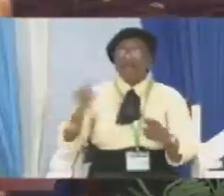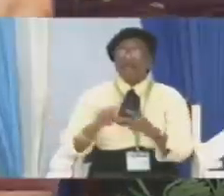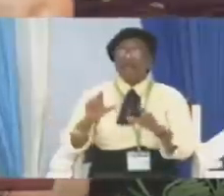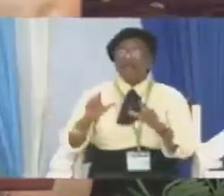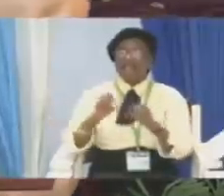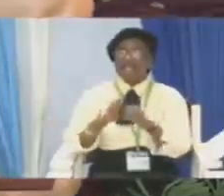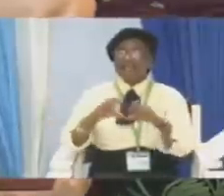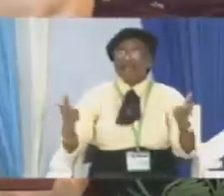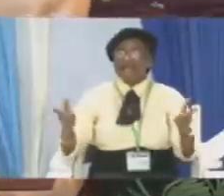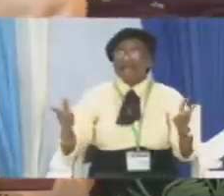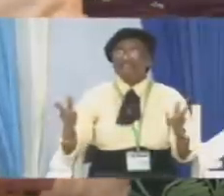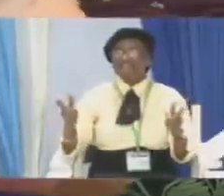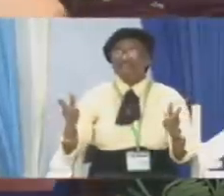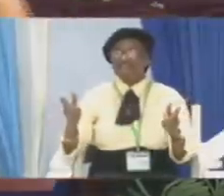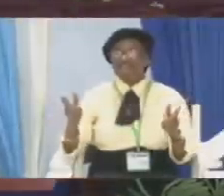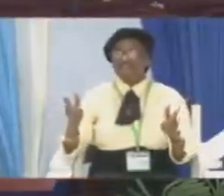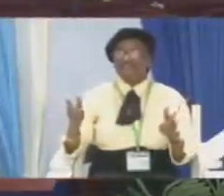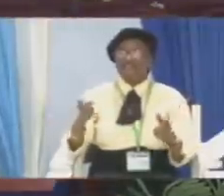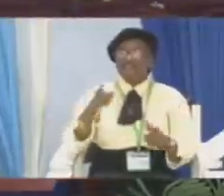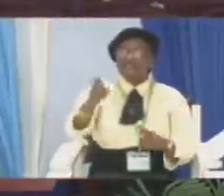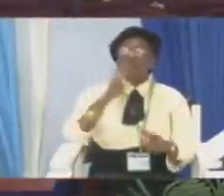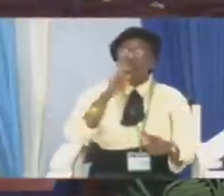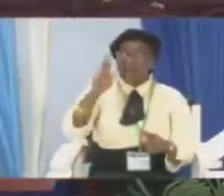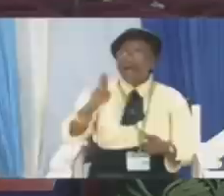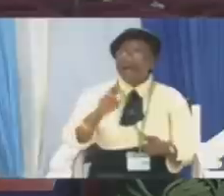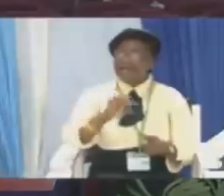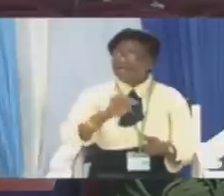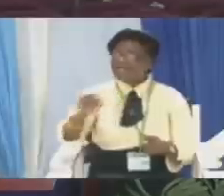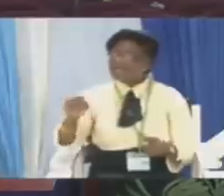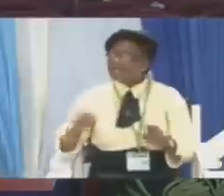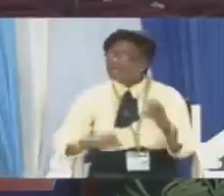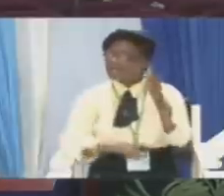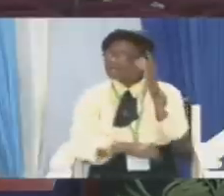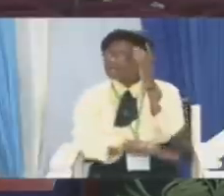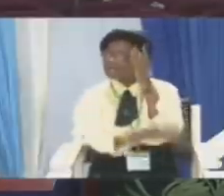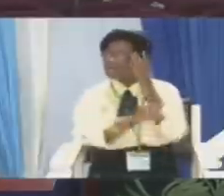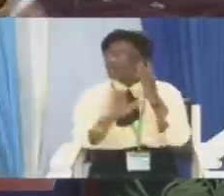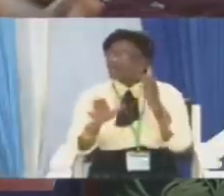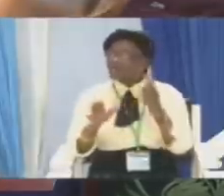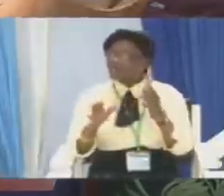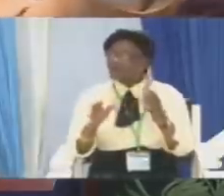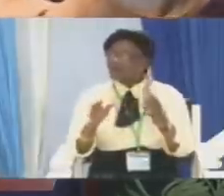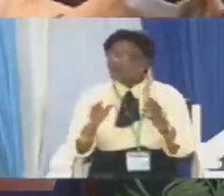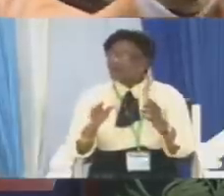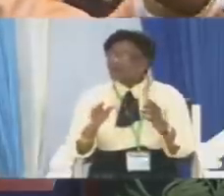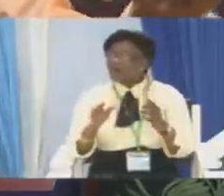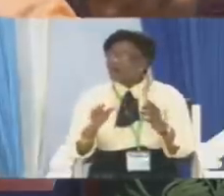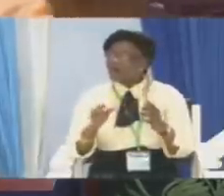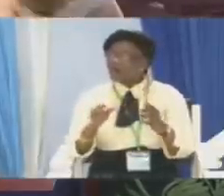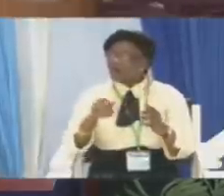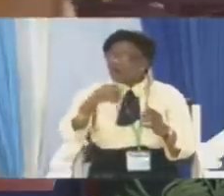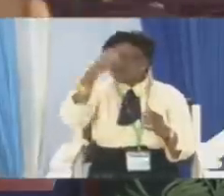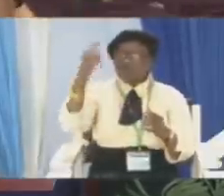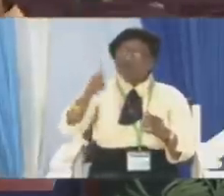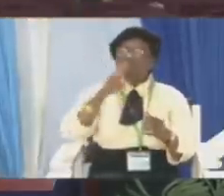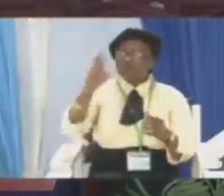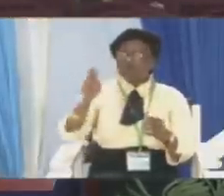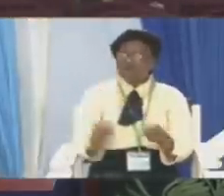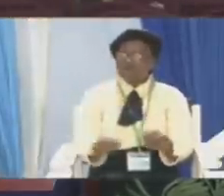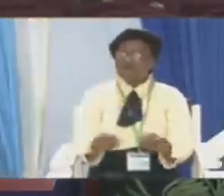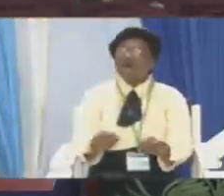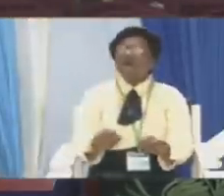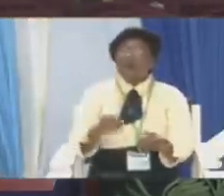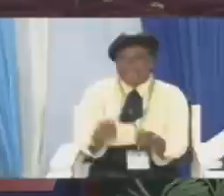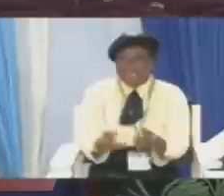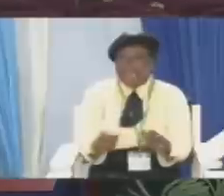enlarge. You are a soil. And because you are a soil, there is a seed of